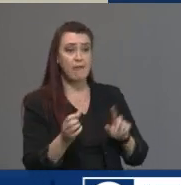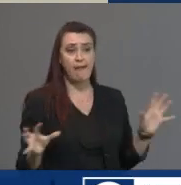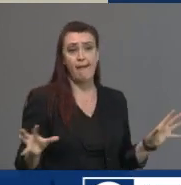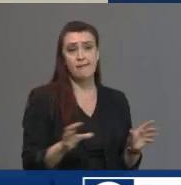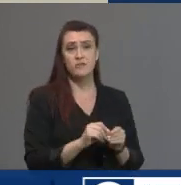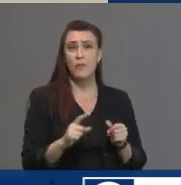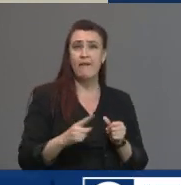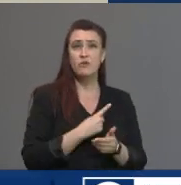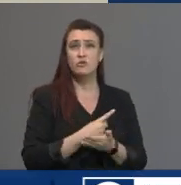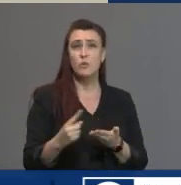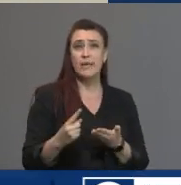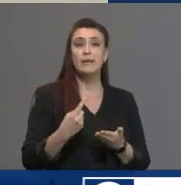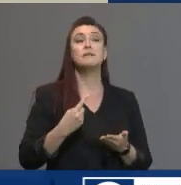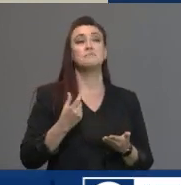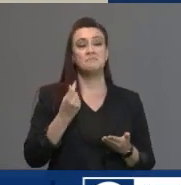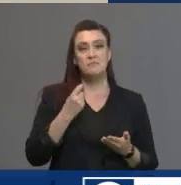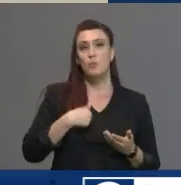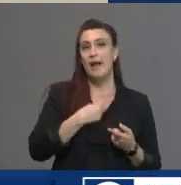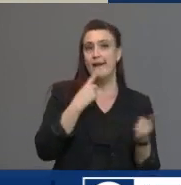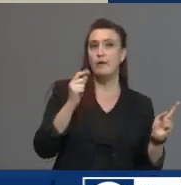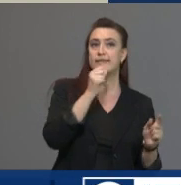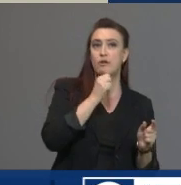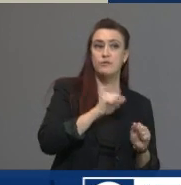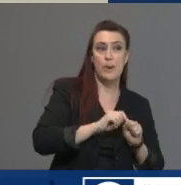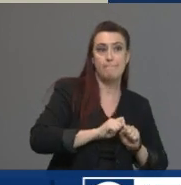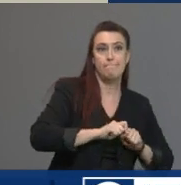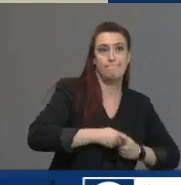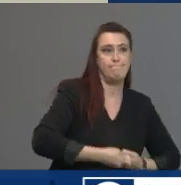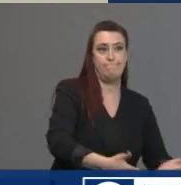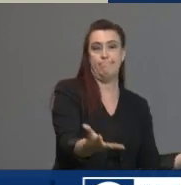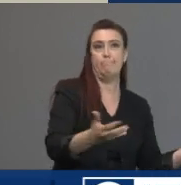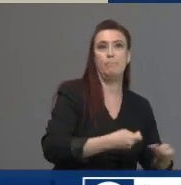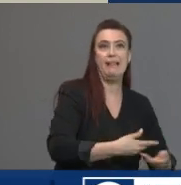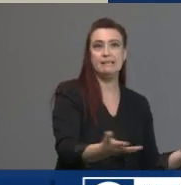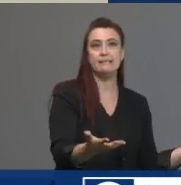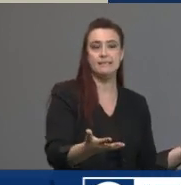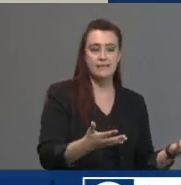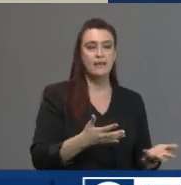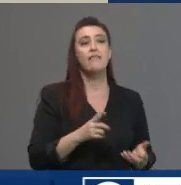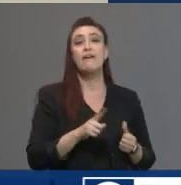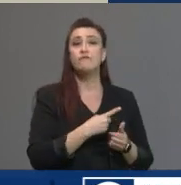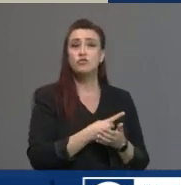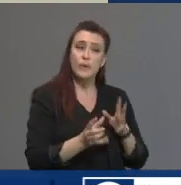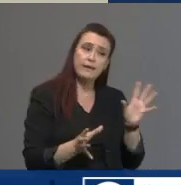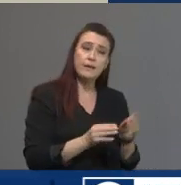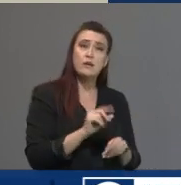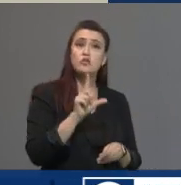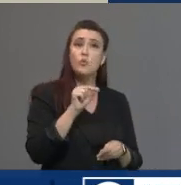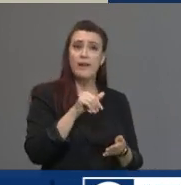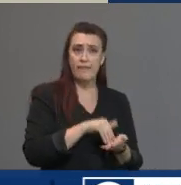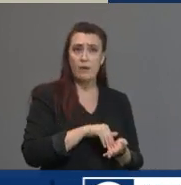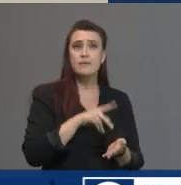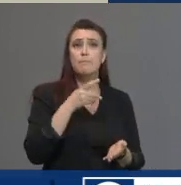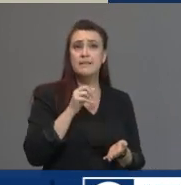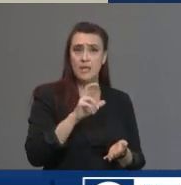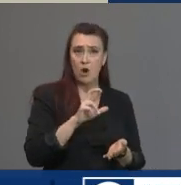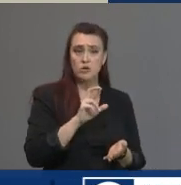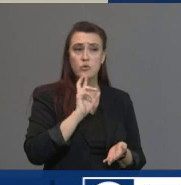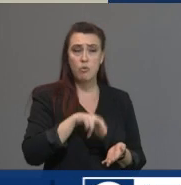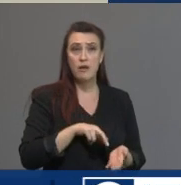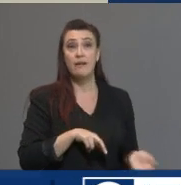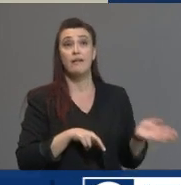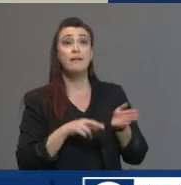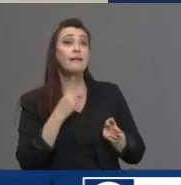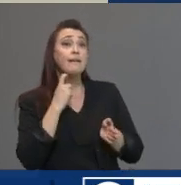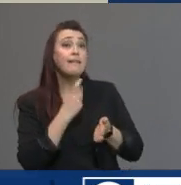very first week after we announced the Arizona testing blitz, we had 20,000 PCRs reported that week, and this past week